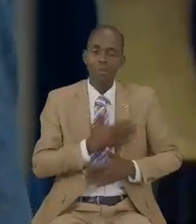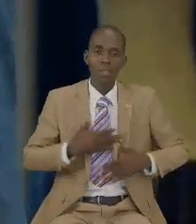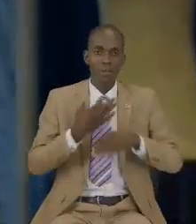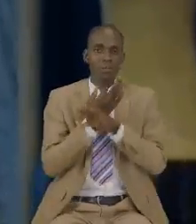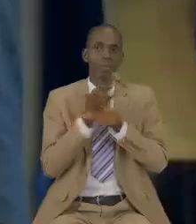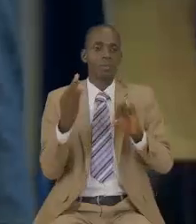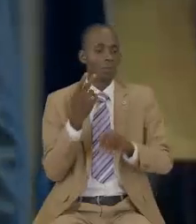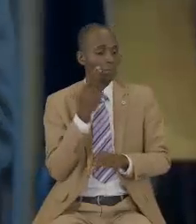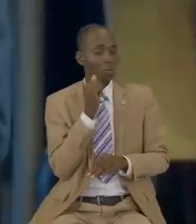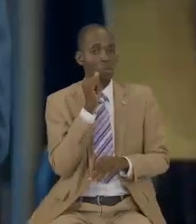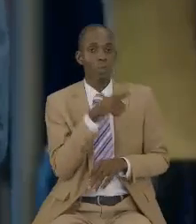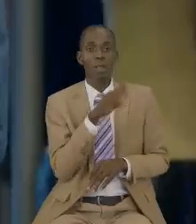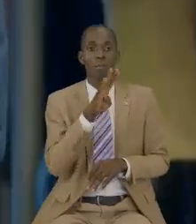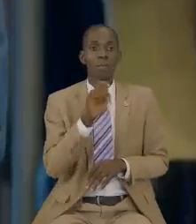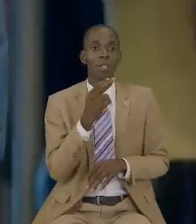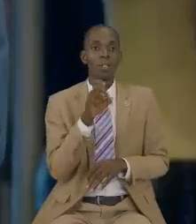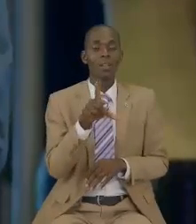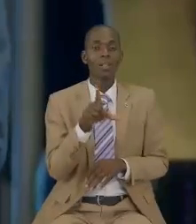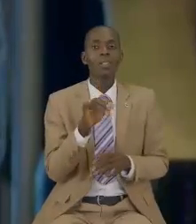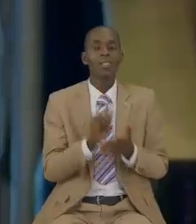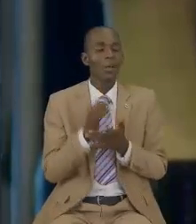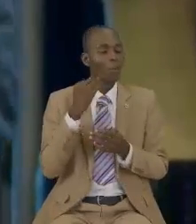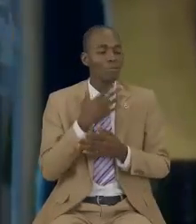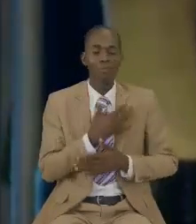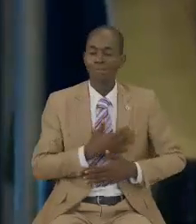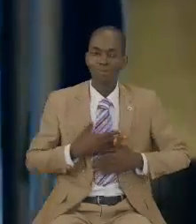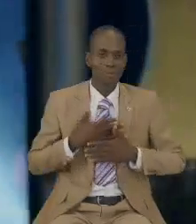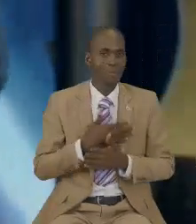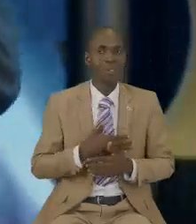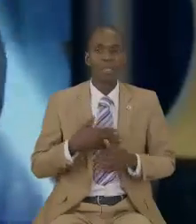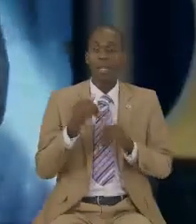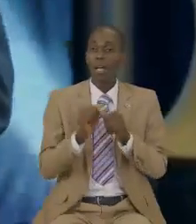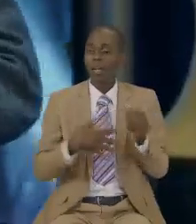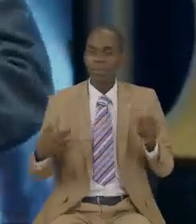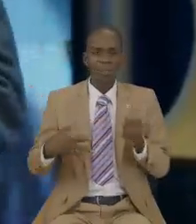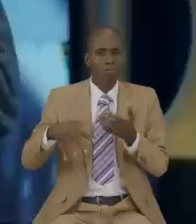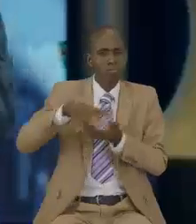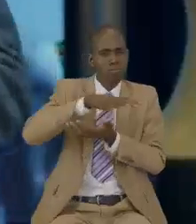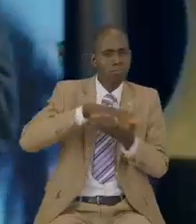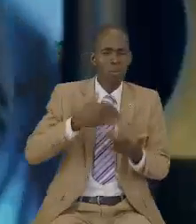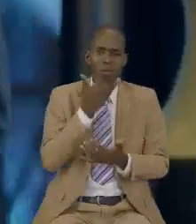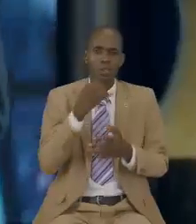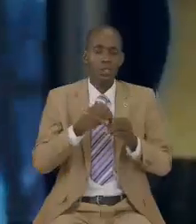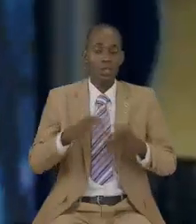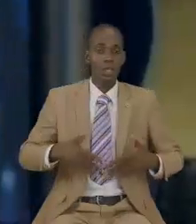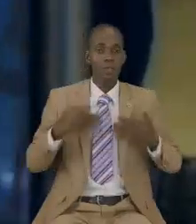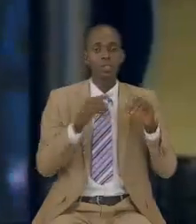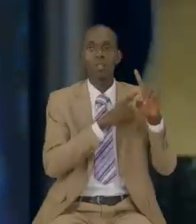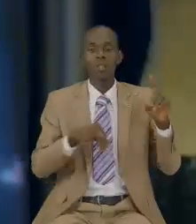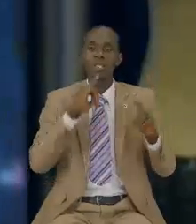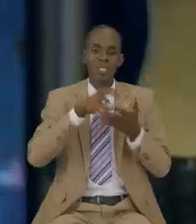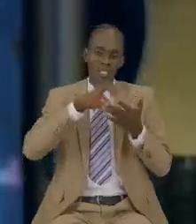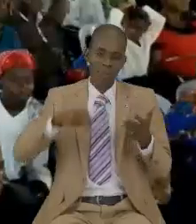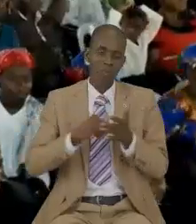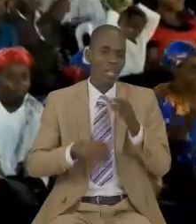Look at her. That was pleasant. Everything complicated in your life, the Lord is taking it away tonight